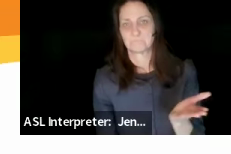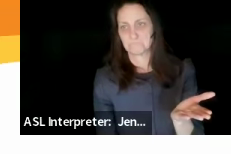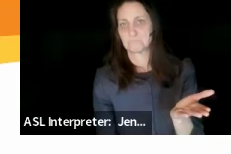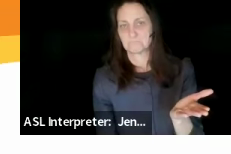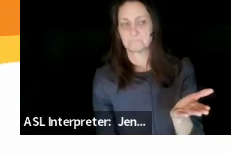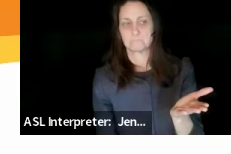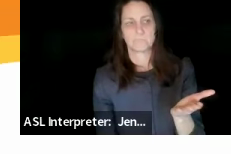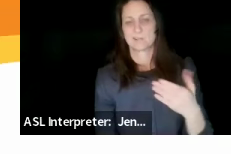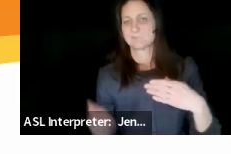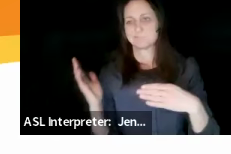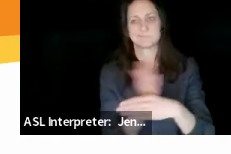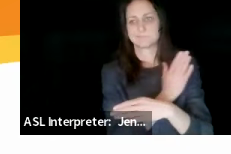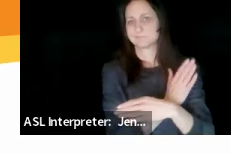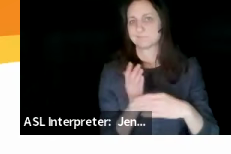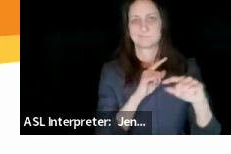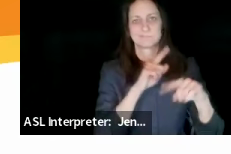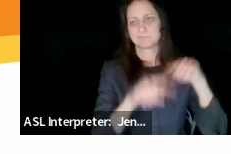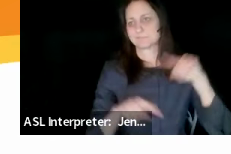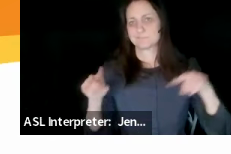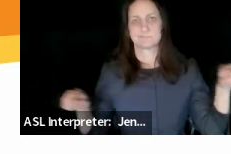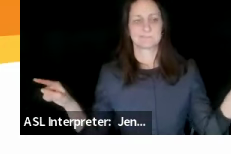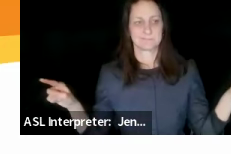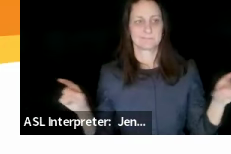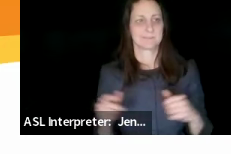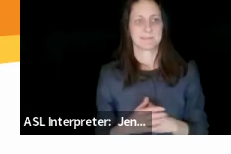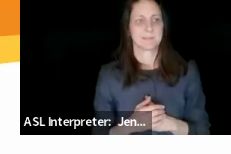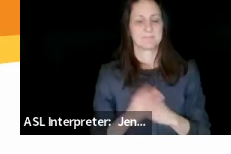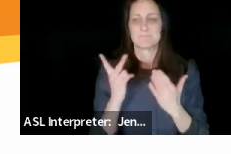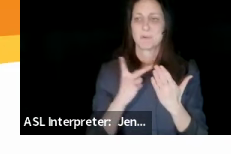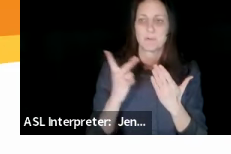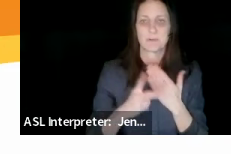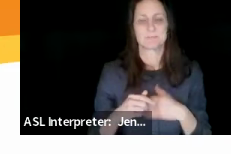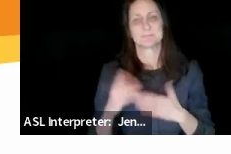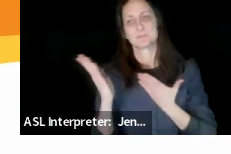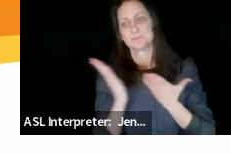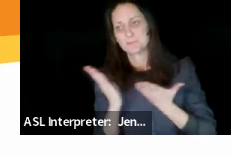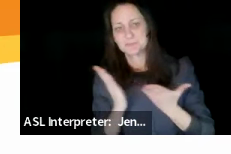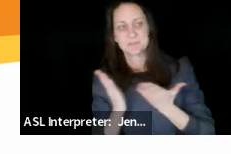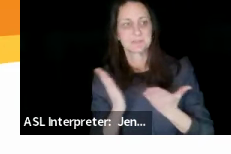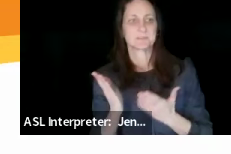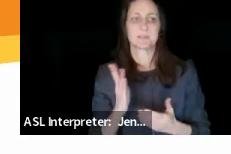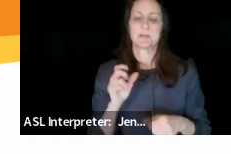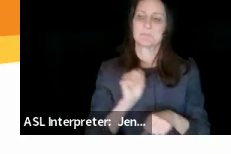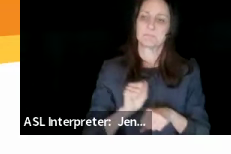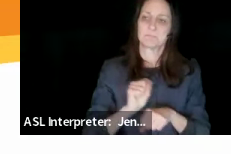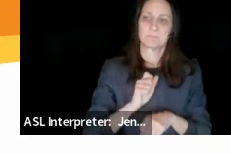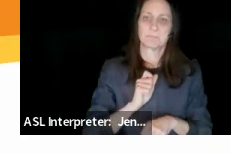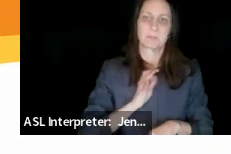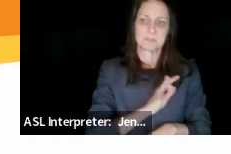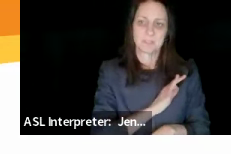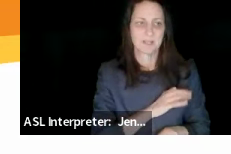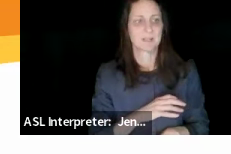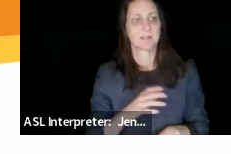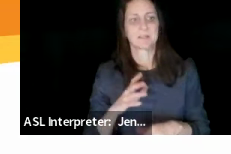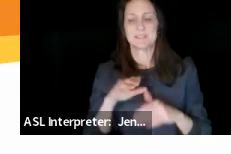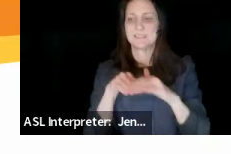There's a wide range of the ones your programs and services, personnel, entry fees, transportation costs, facility